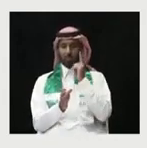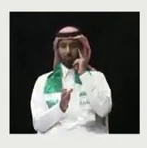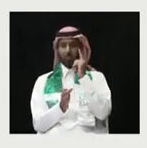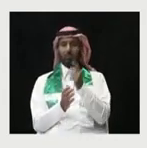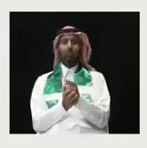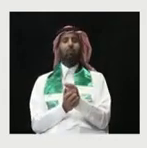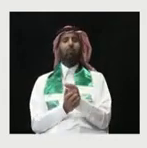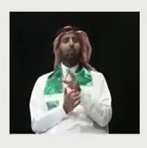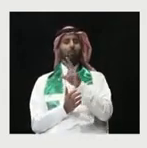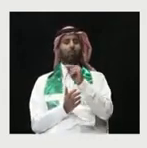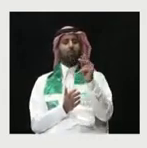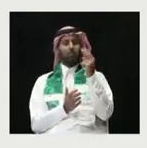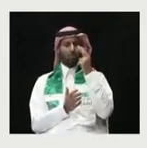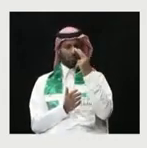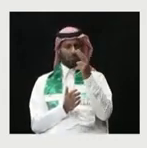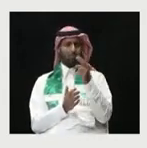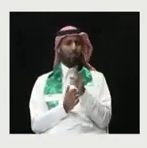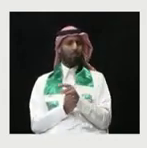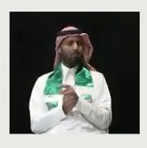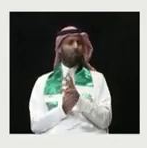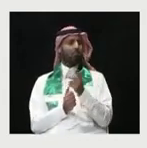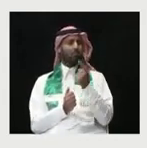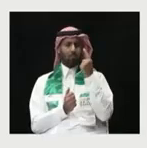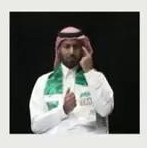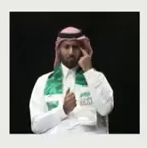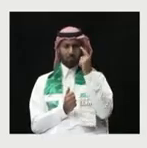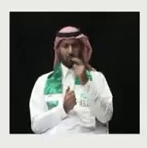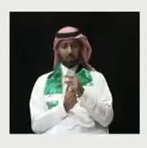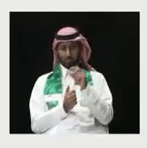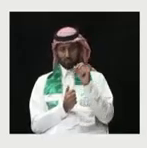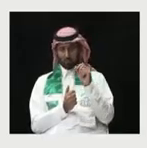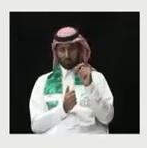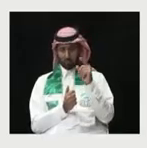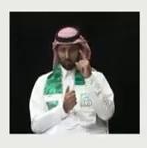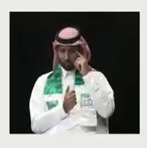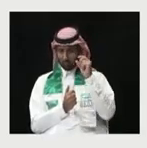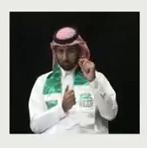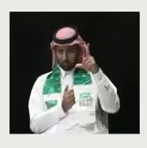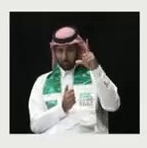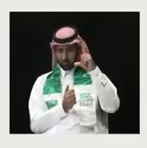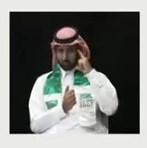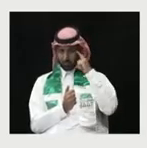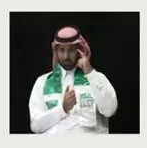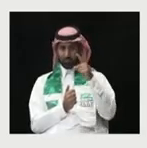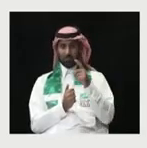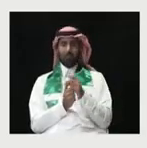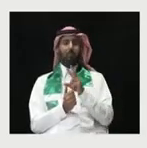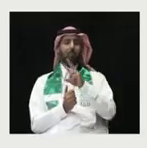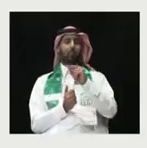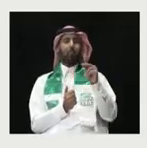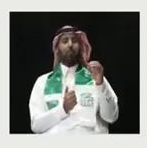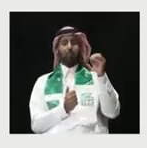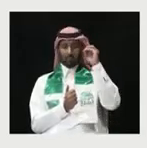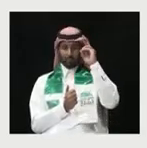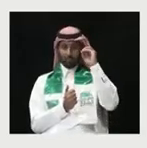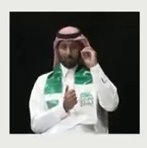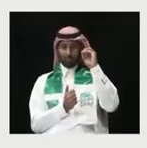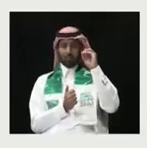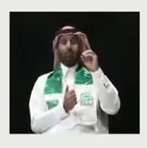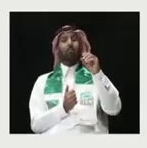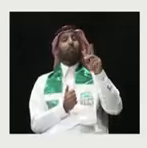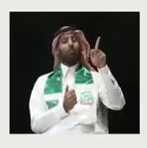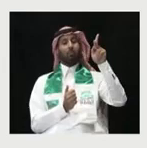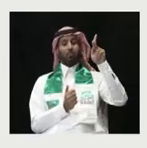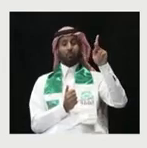in here. We will check which letters are in capital. So we have the O here,